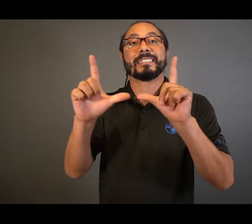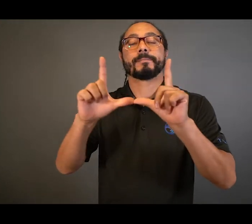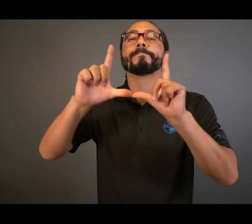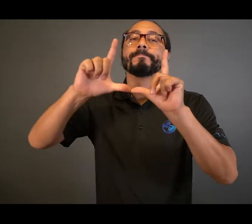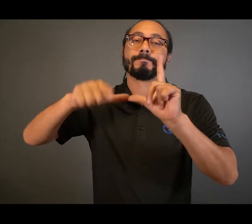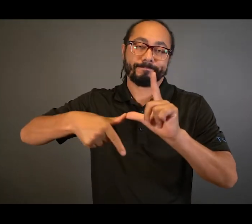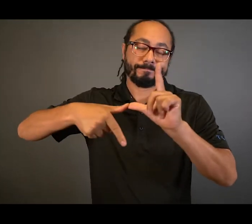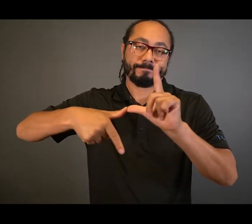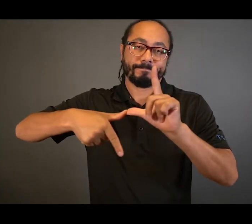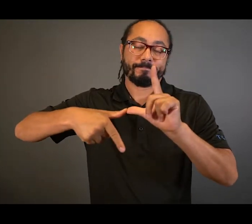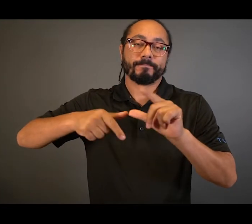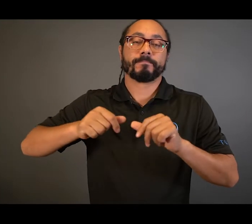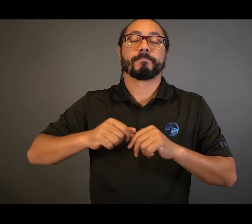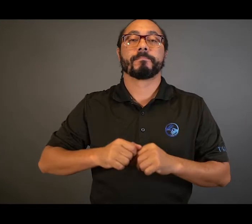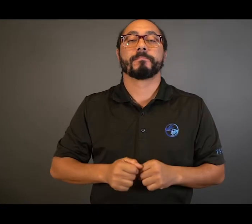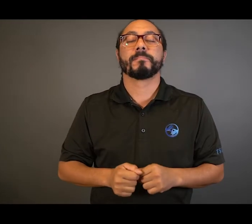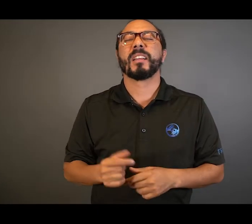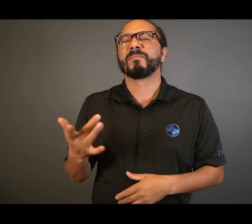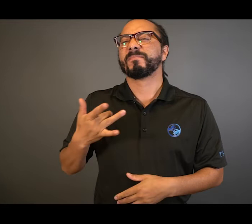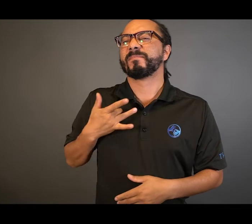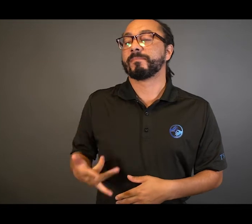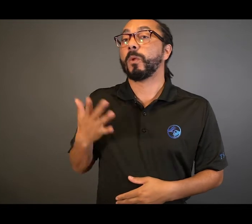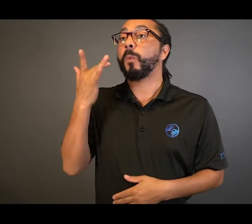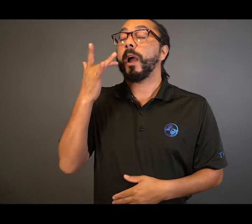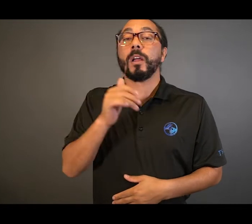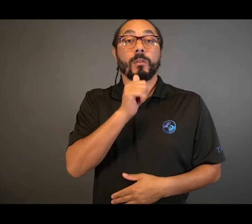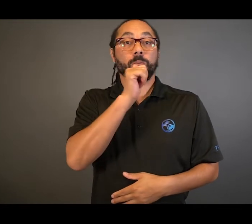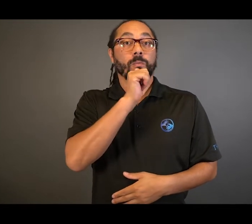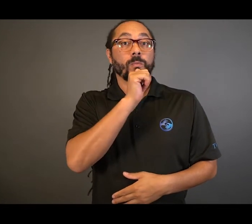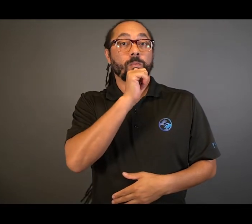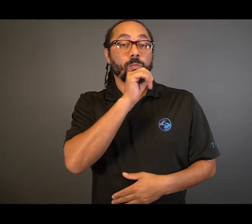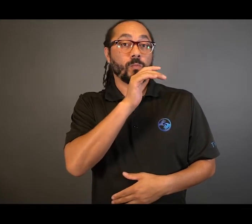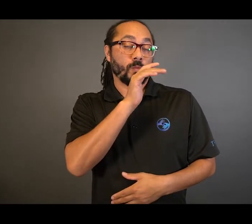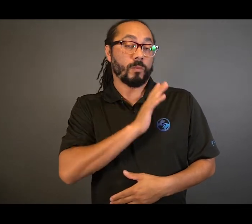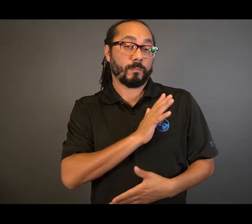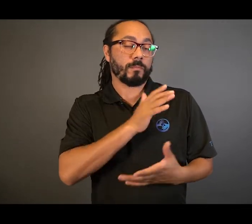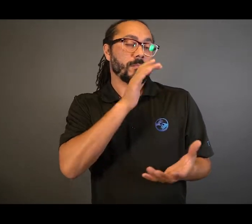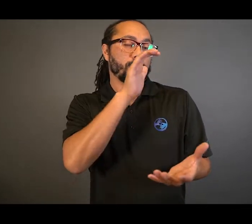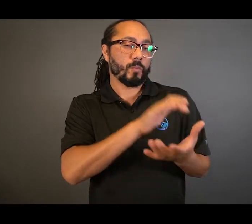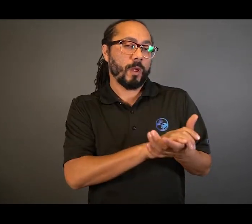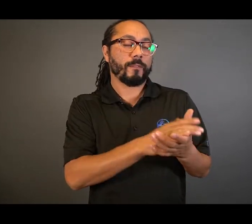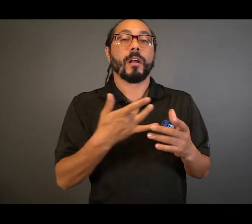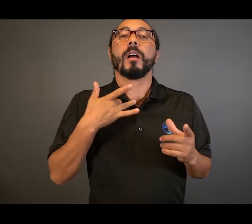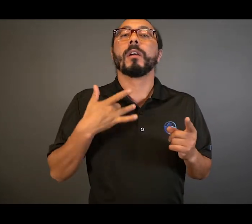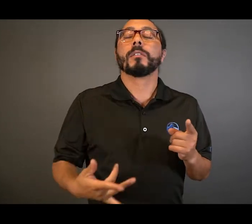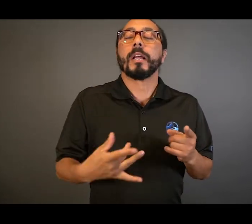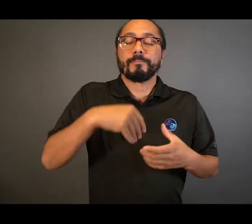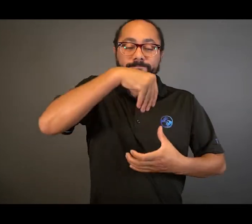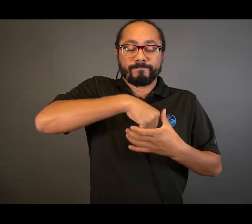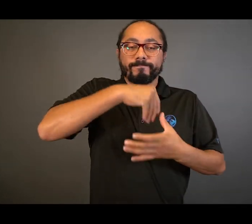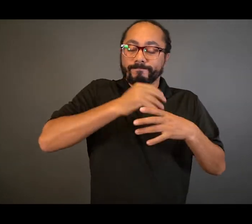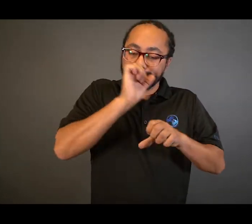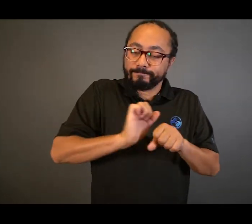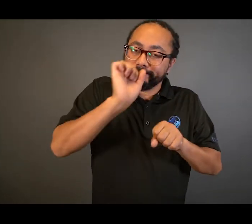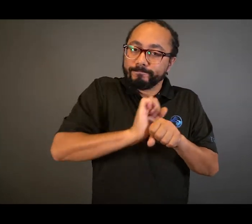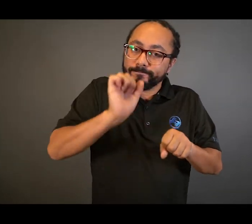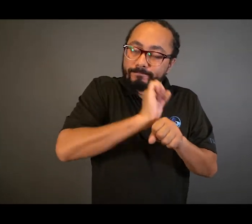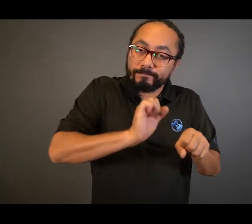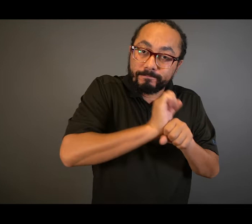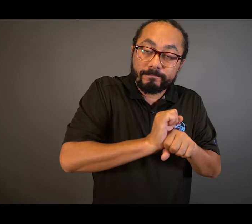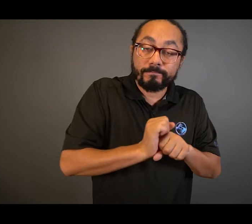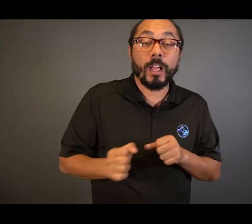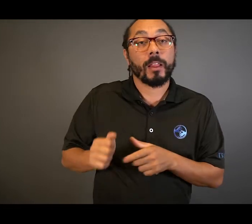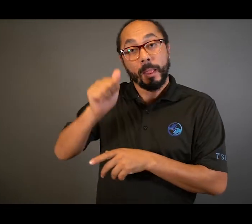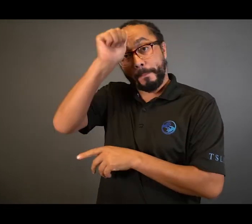his innkeeper's license. This was typical, as wives of innkeepers were usually the main source of domestic